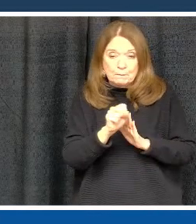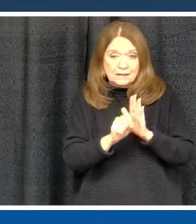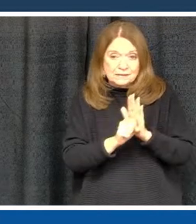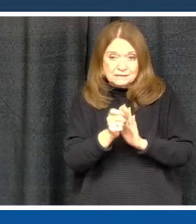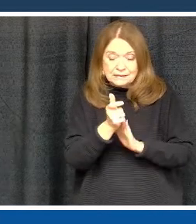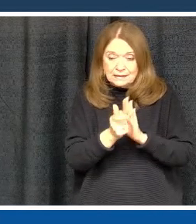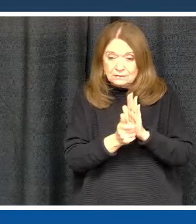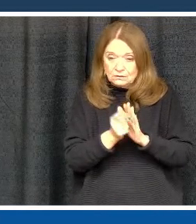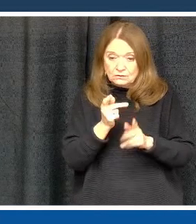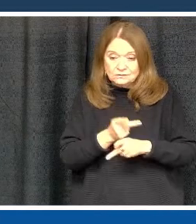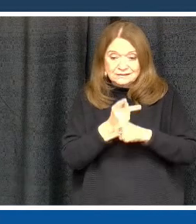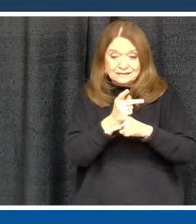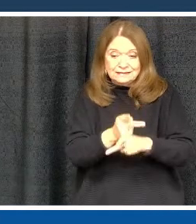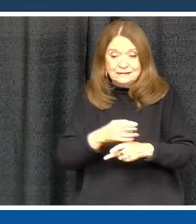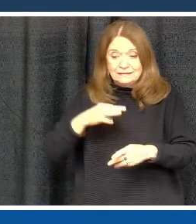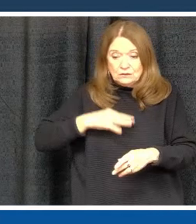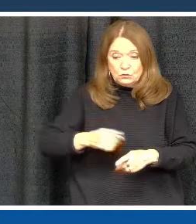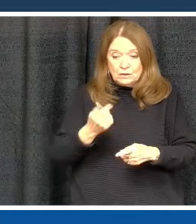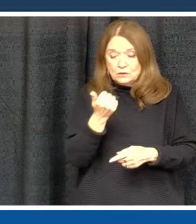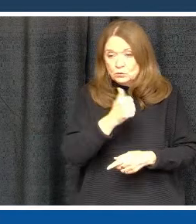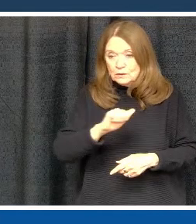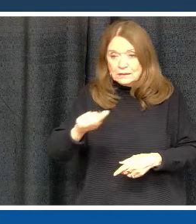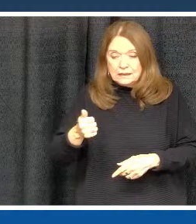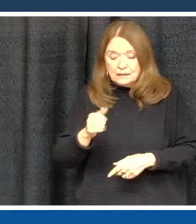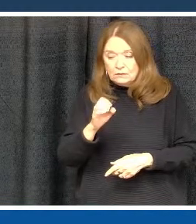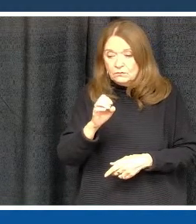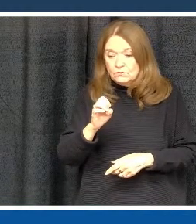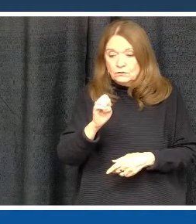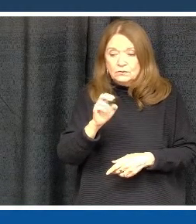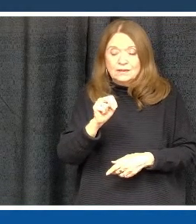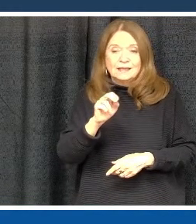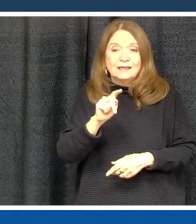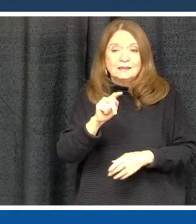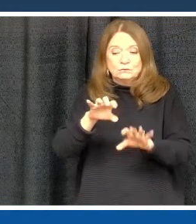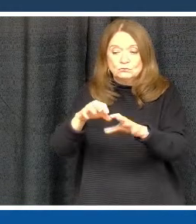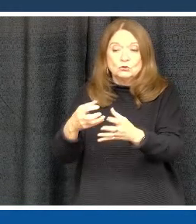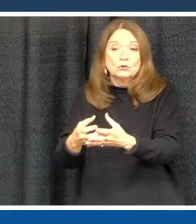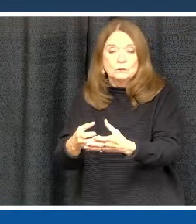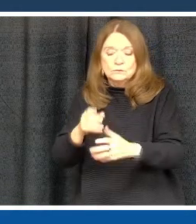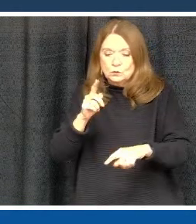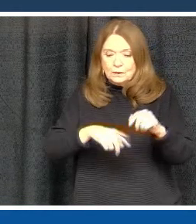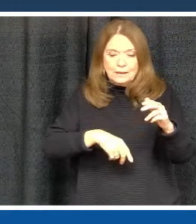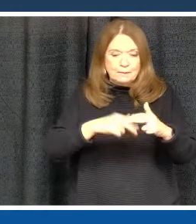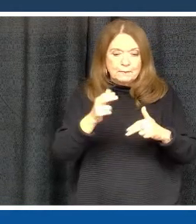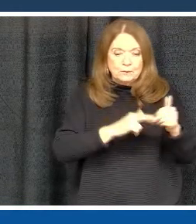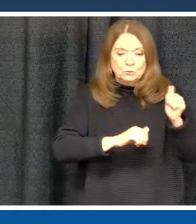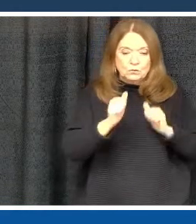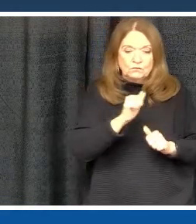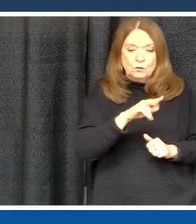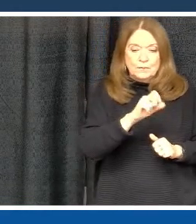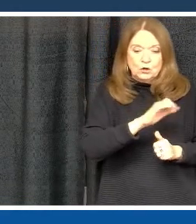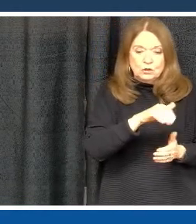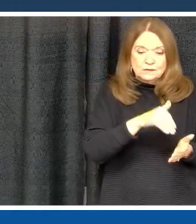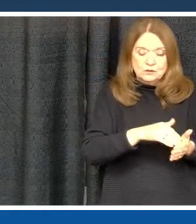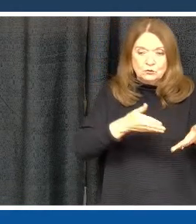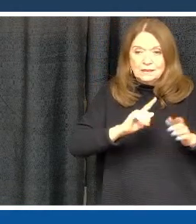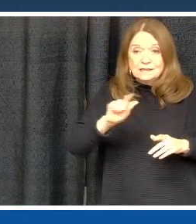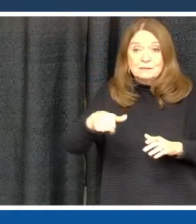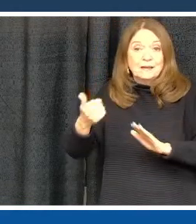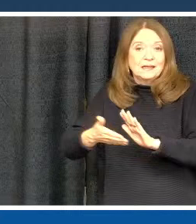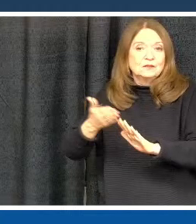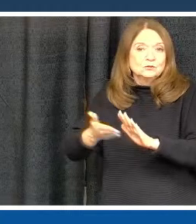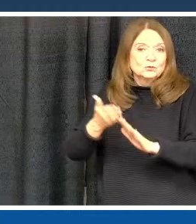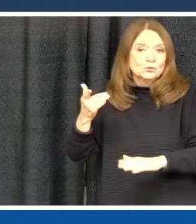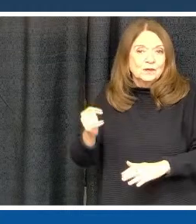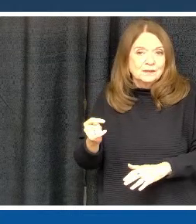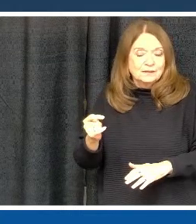to lend our credit to any other entity. So we cannot build a performing arts center and let somebody else run it that's